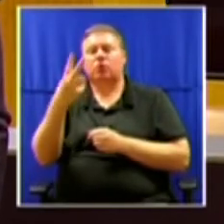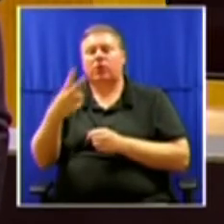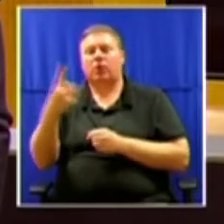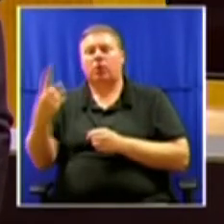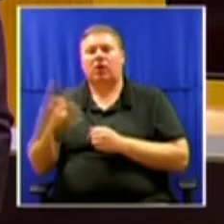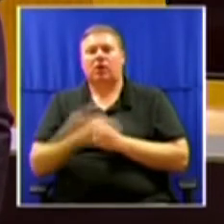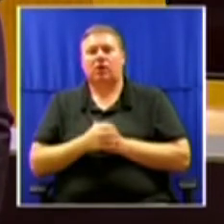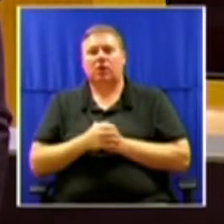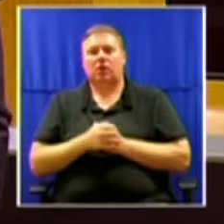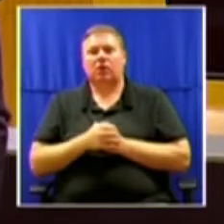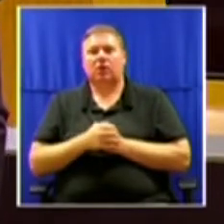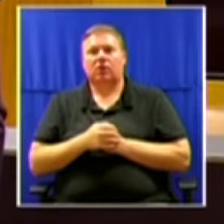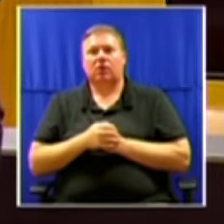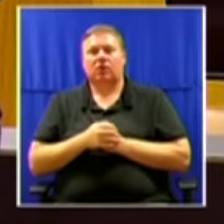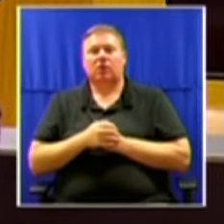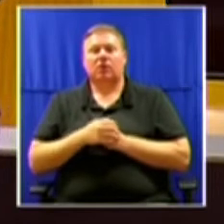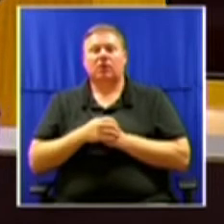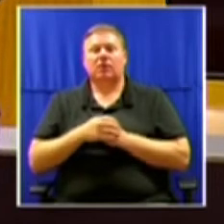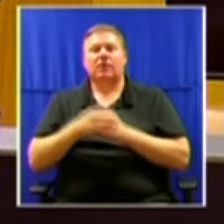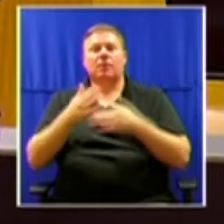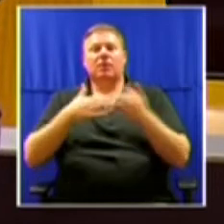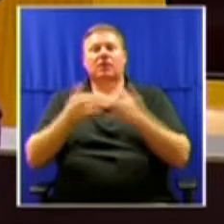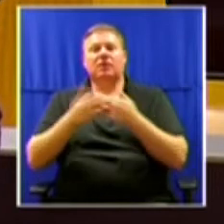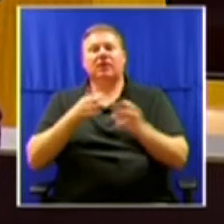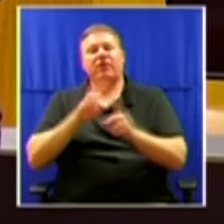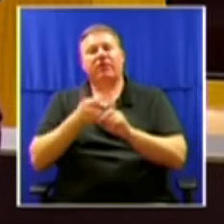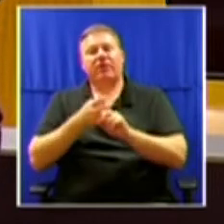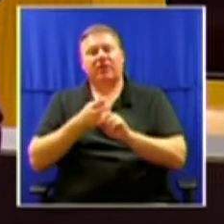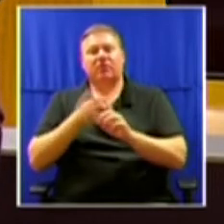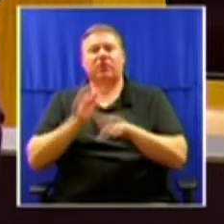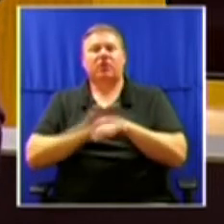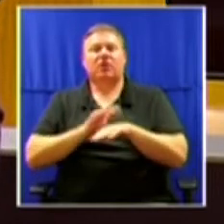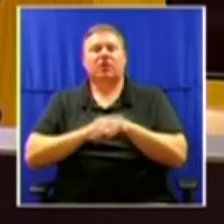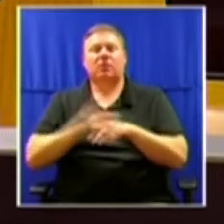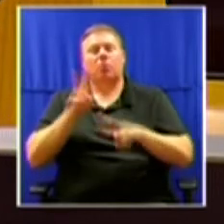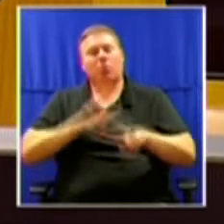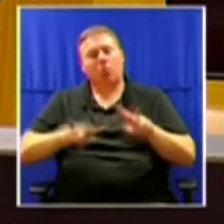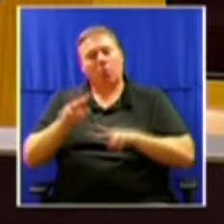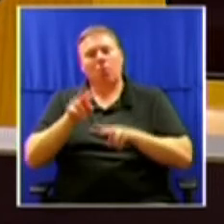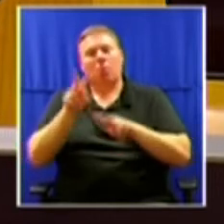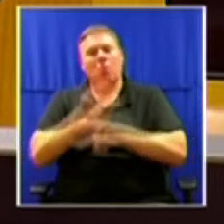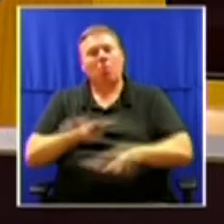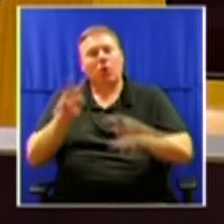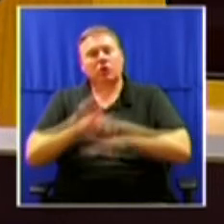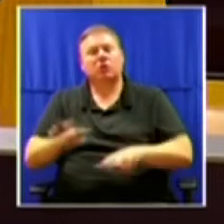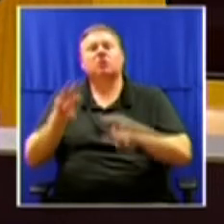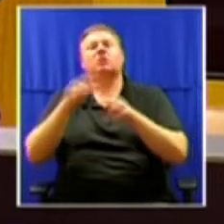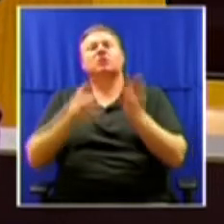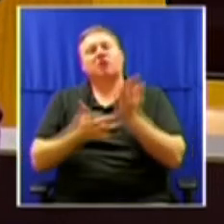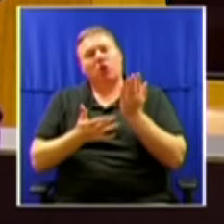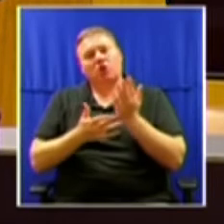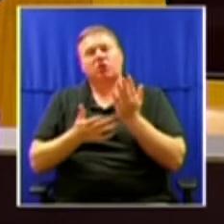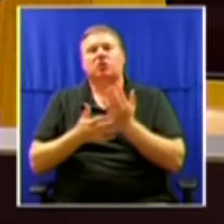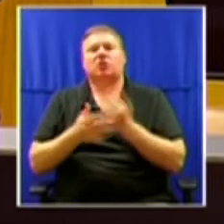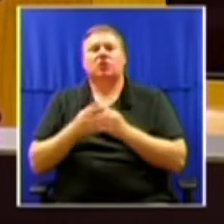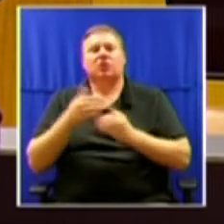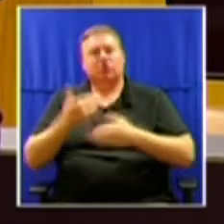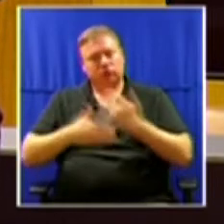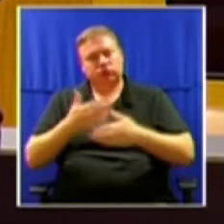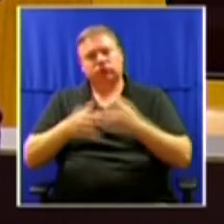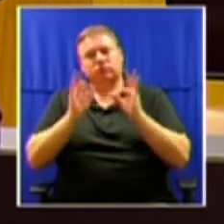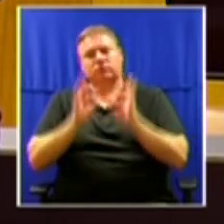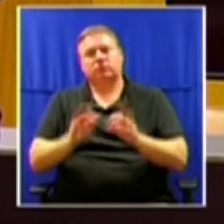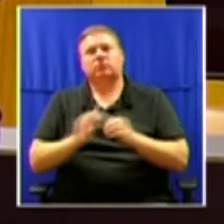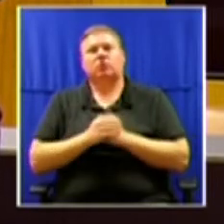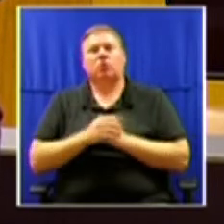is victim-friendly and will boost modern technology to enhance efficiency. One of the courtrooms